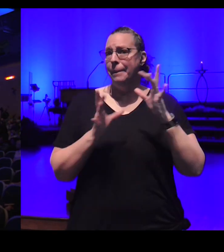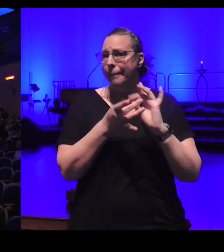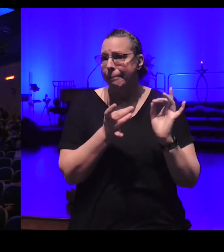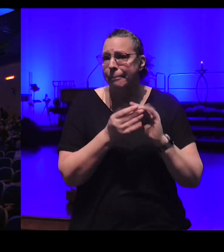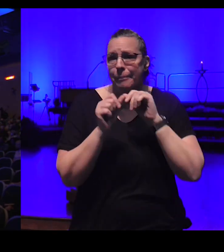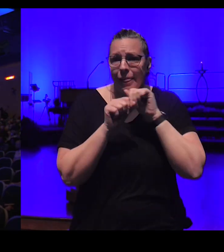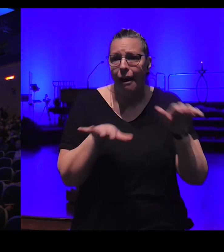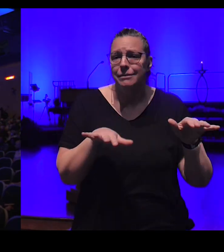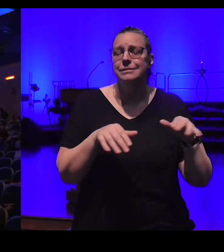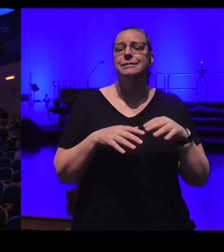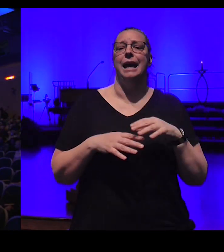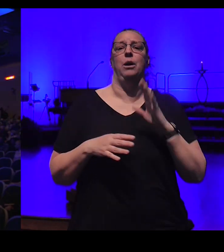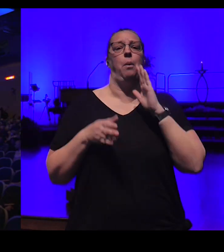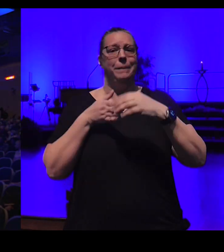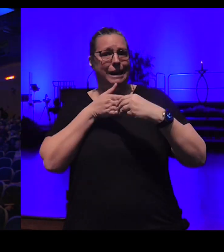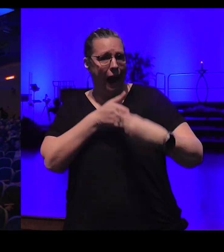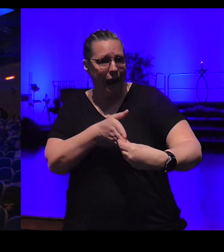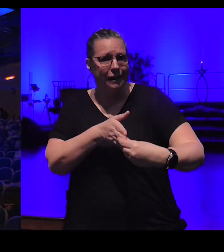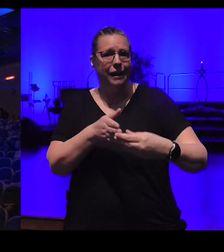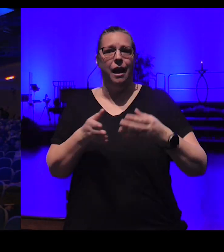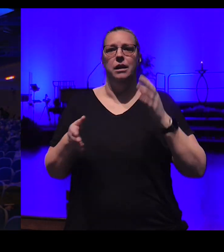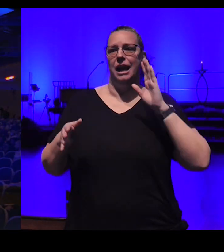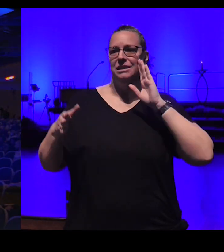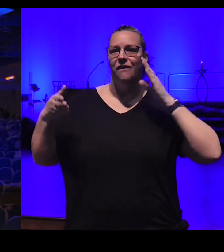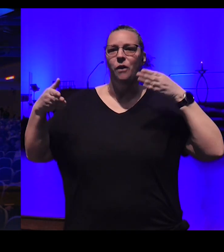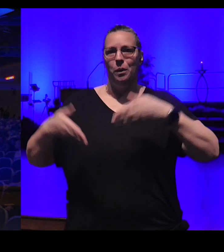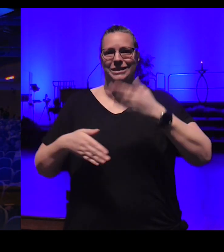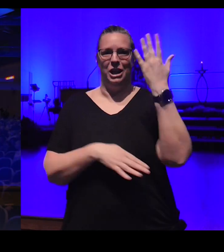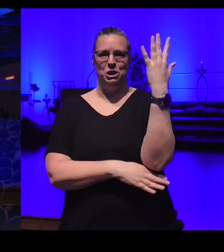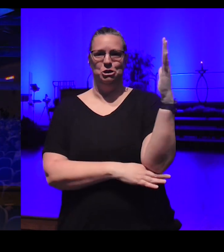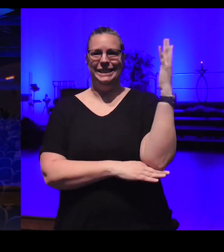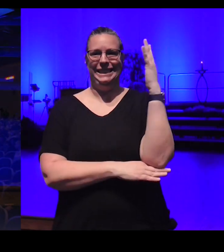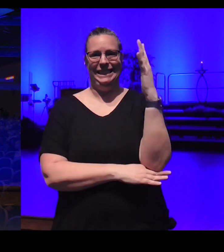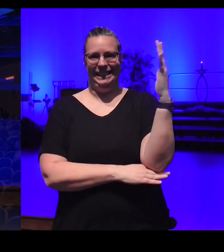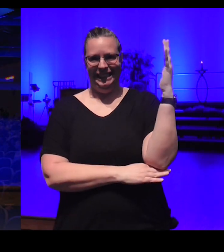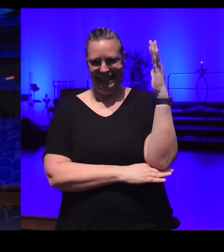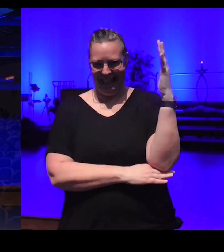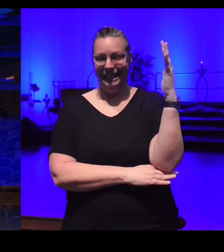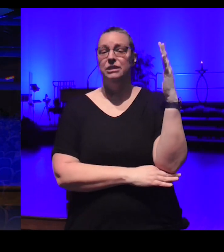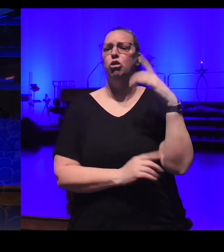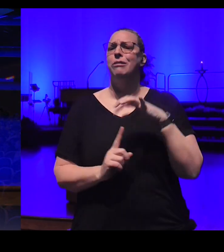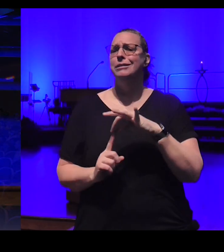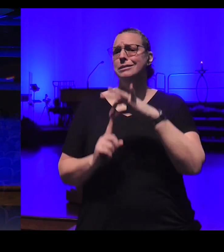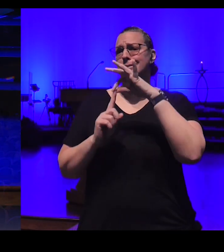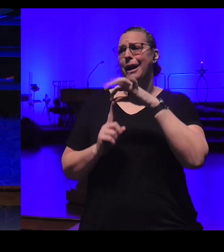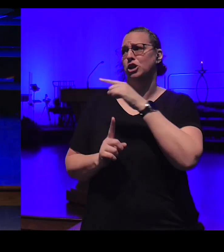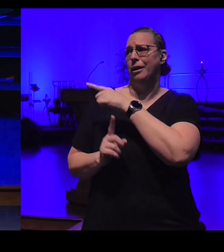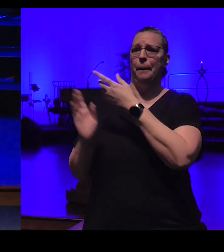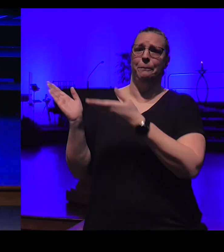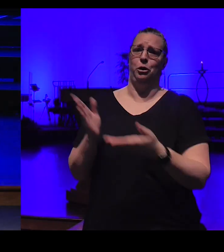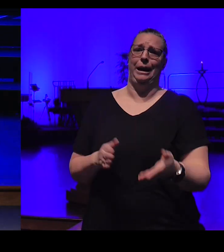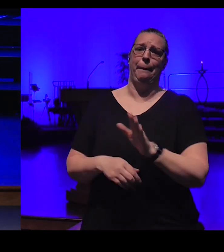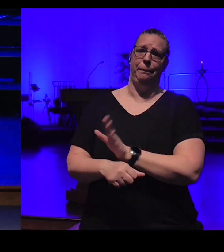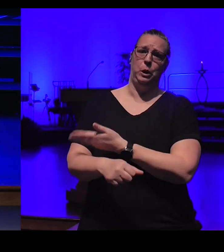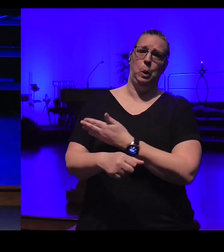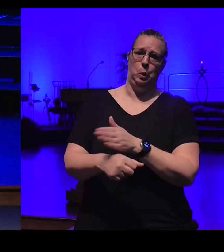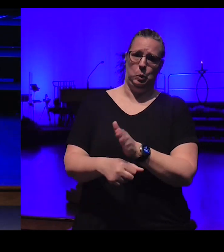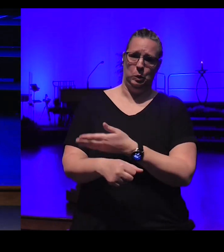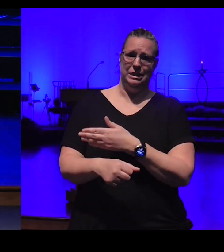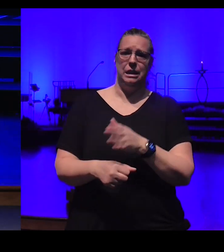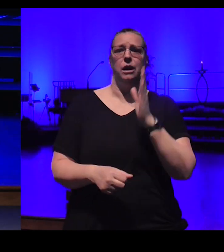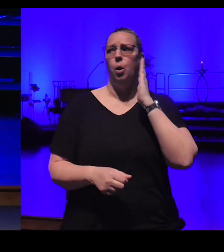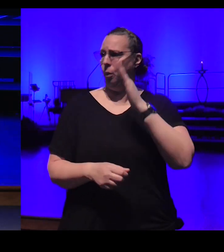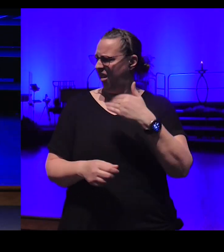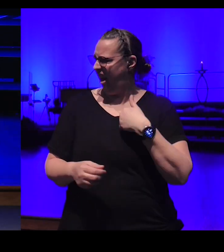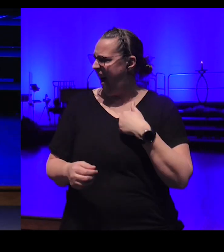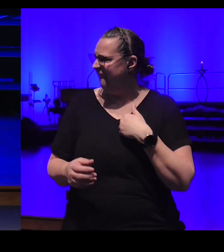the Seder, focused around the trees. And it's just so special that Laura is able to bring her music too. And there's going to